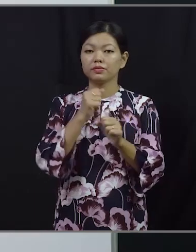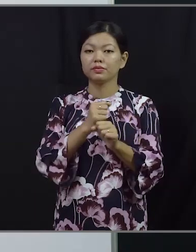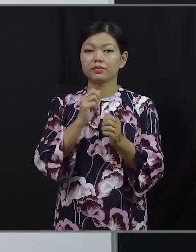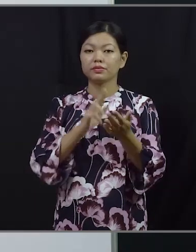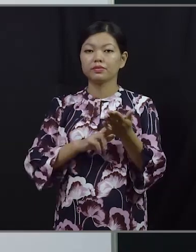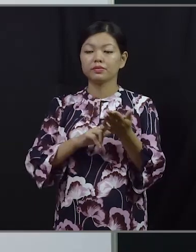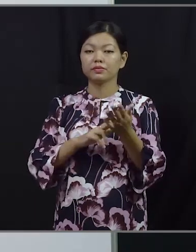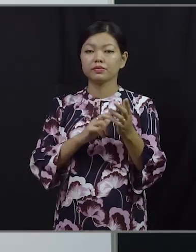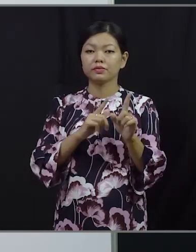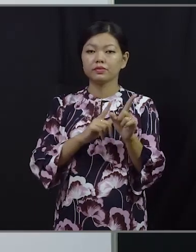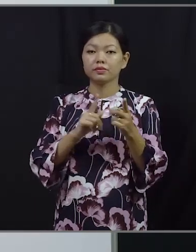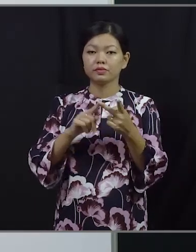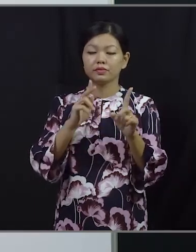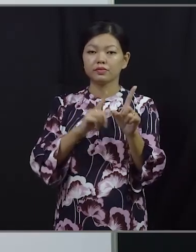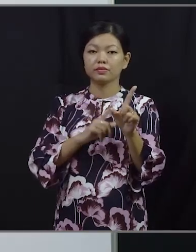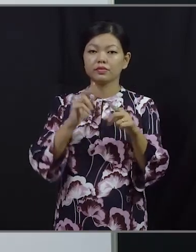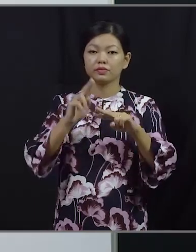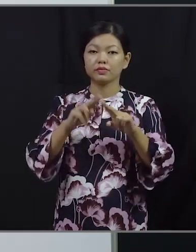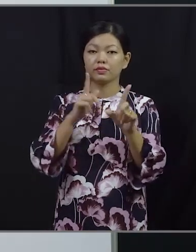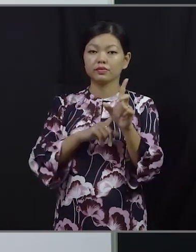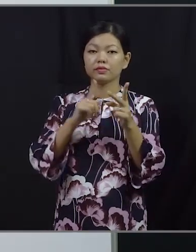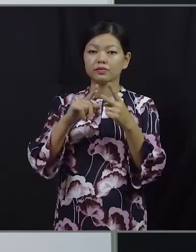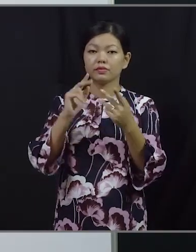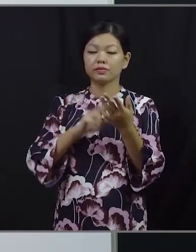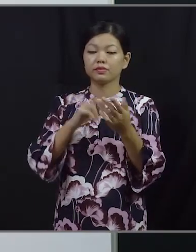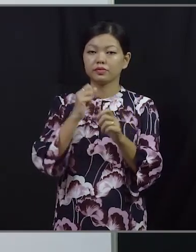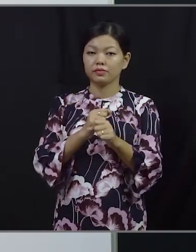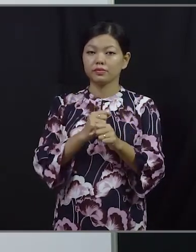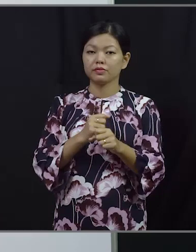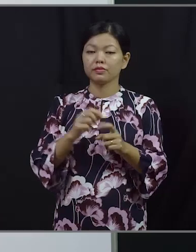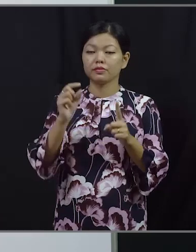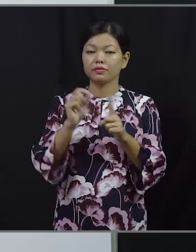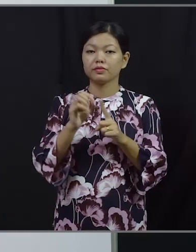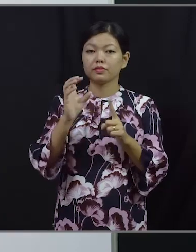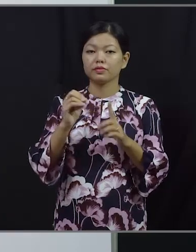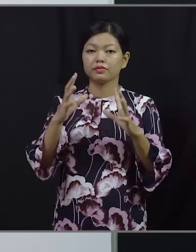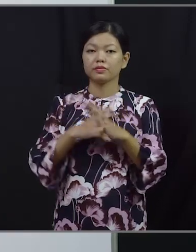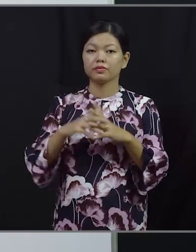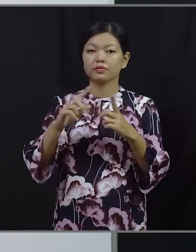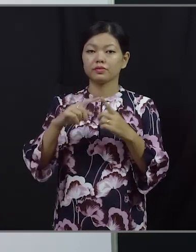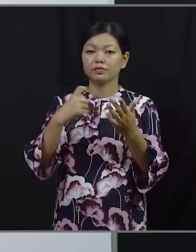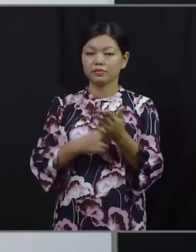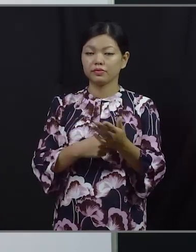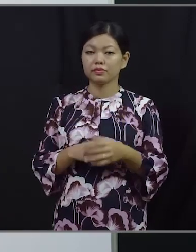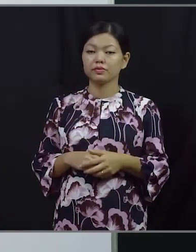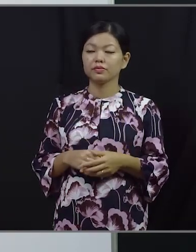and suppose magnifying power working principle, let me tell you first LDDV,